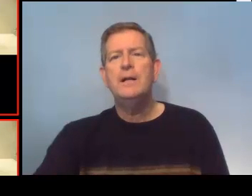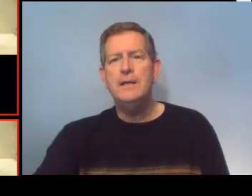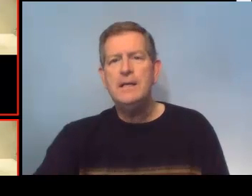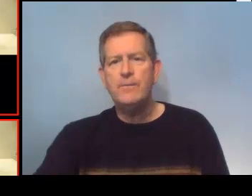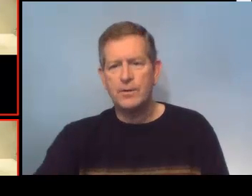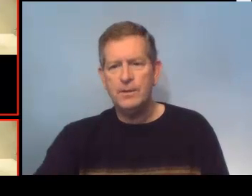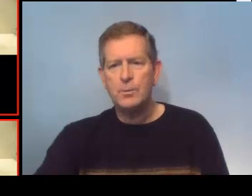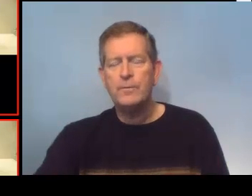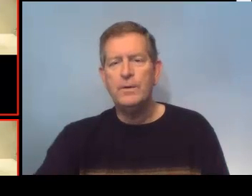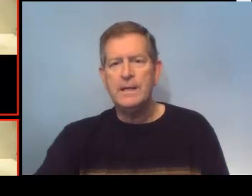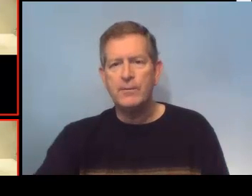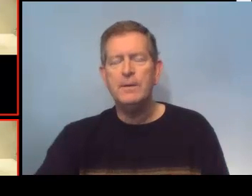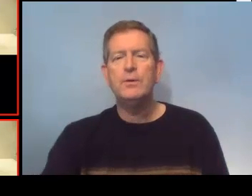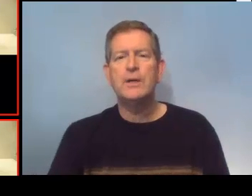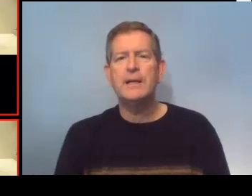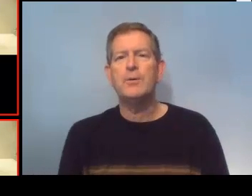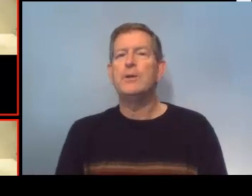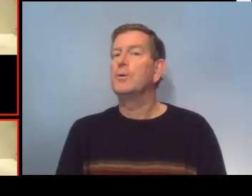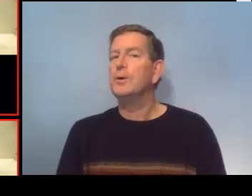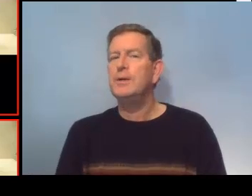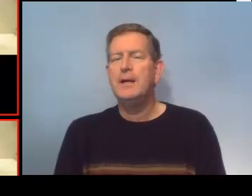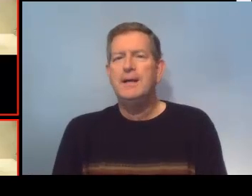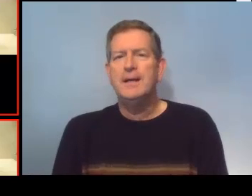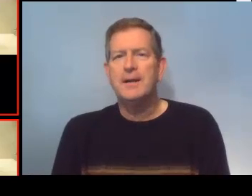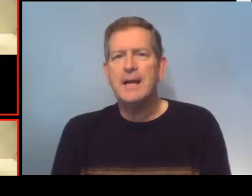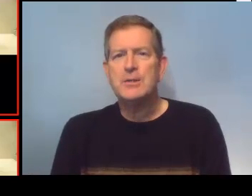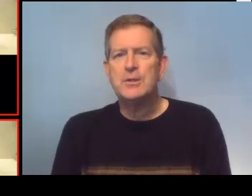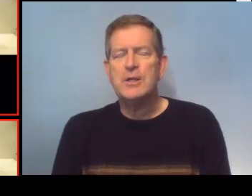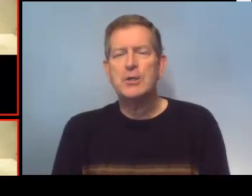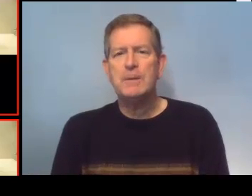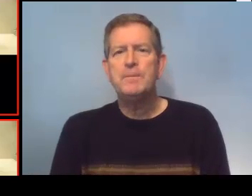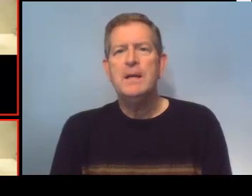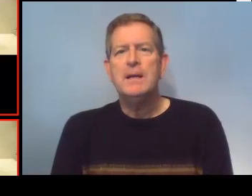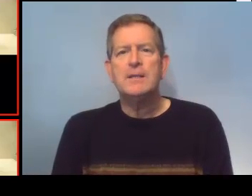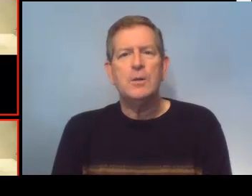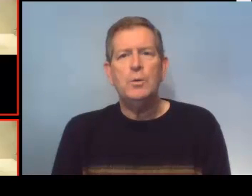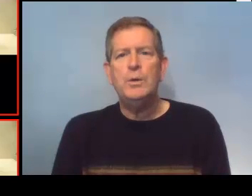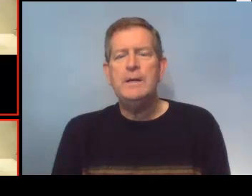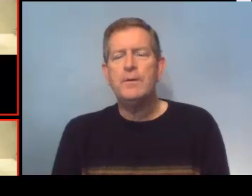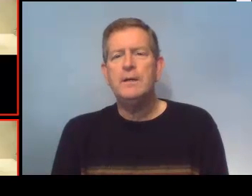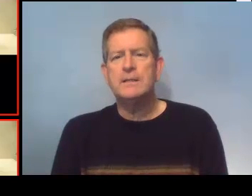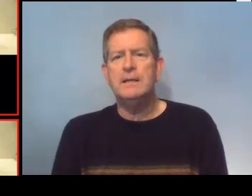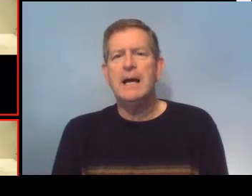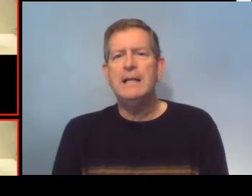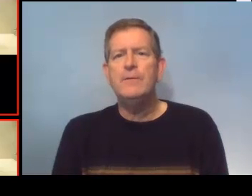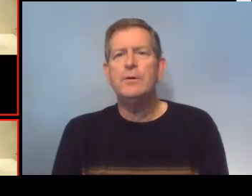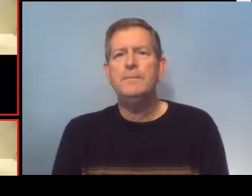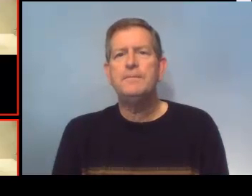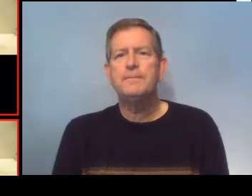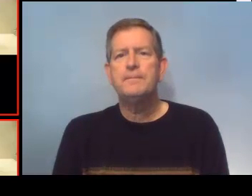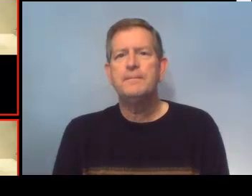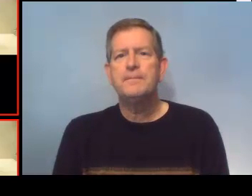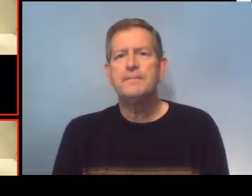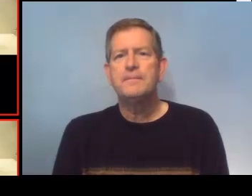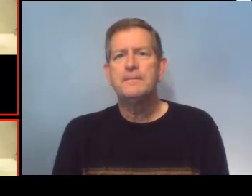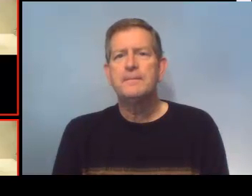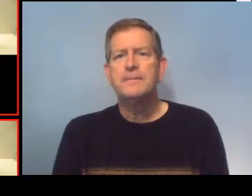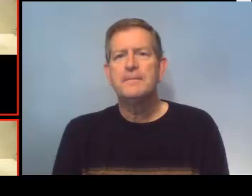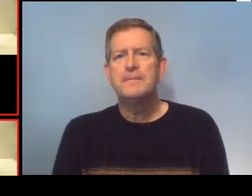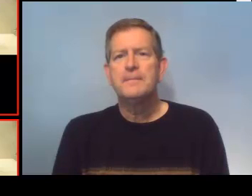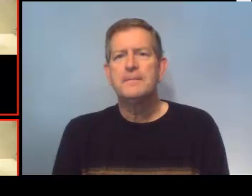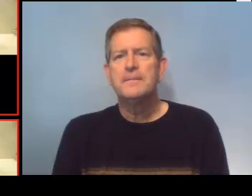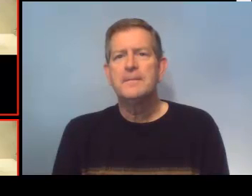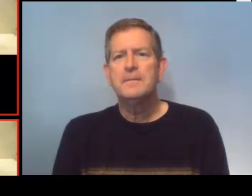have livre, the word for livre, which undoubtedly you learned in the last section. Is it le livre? Is it la livre?